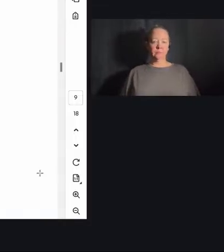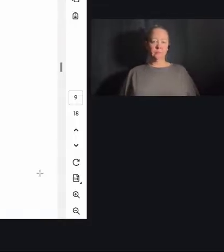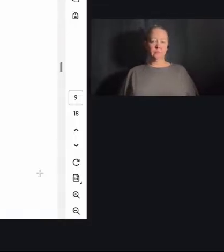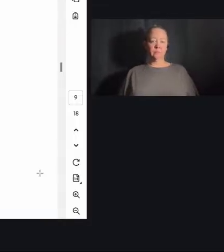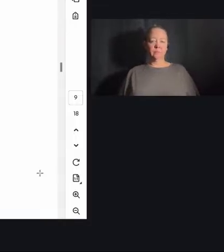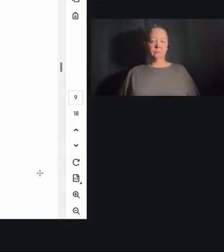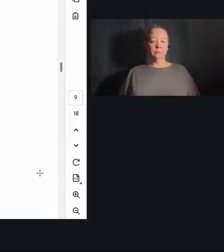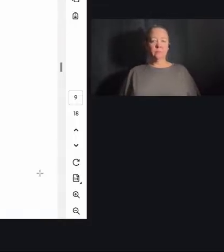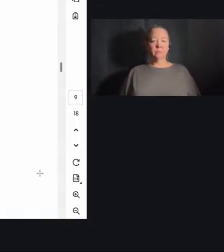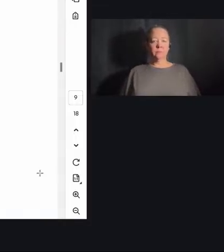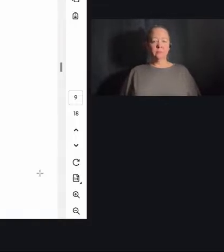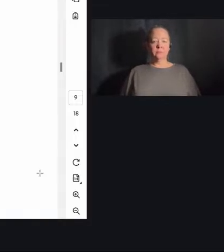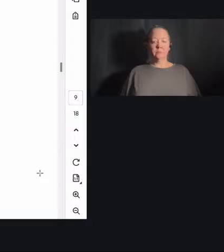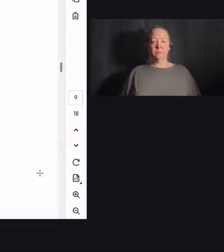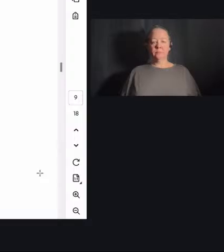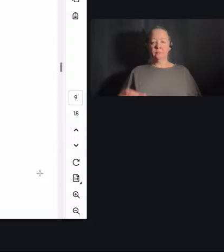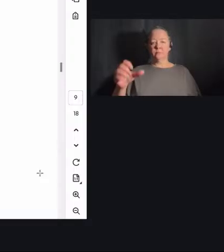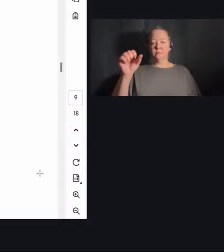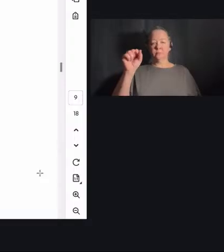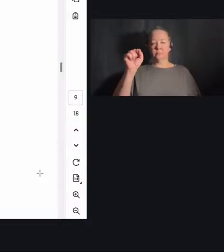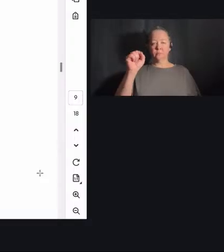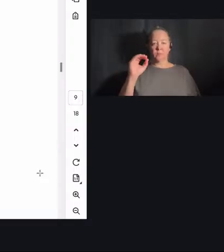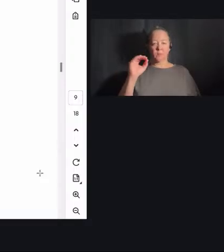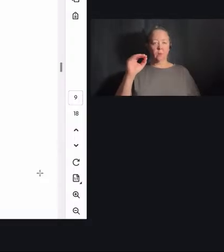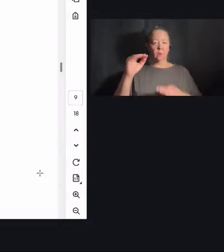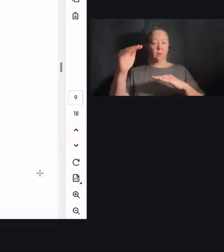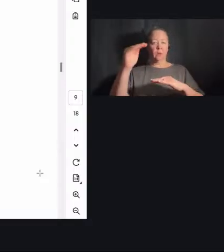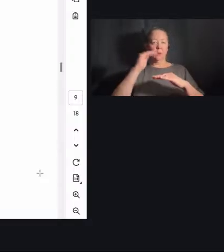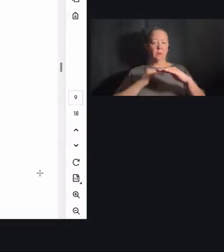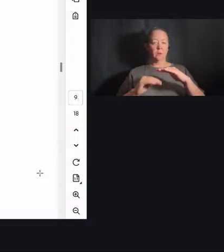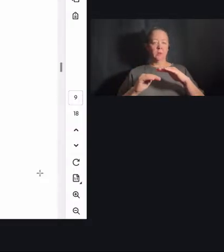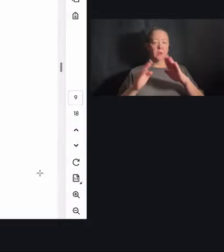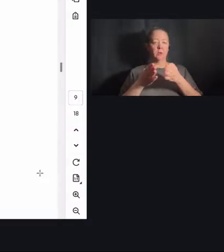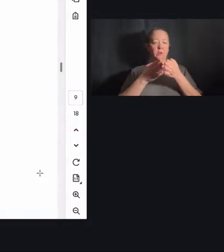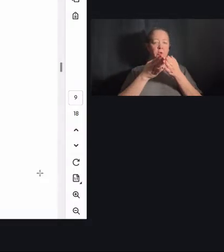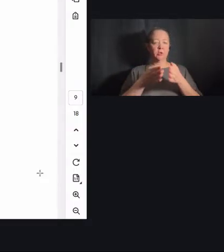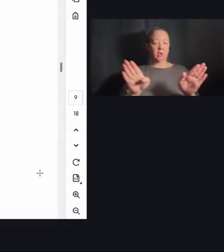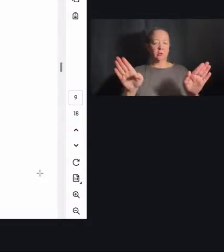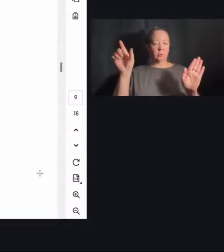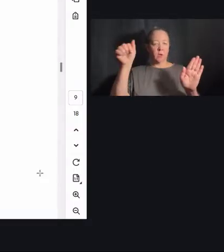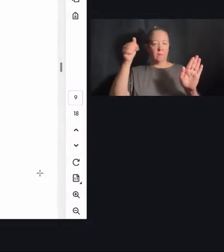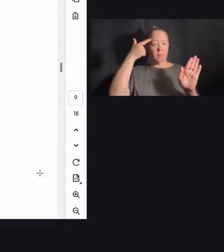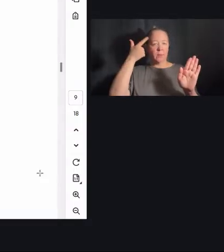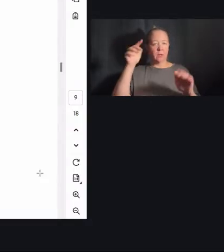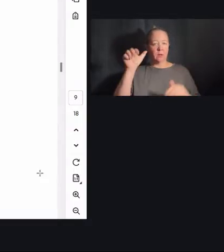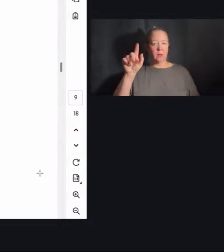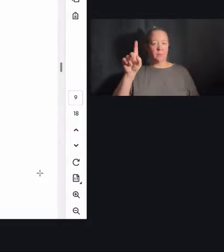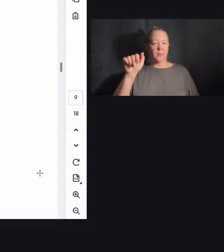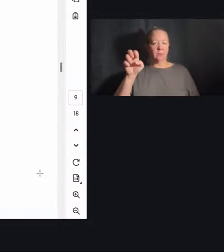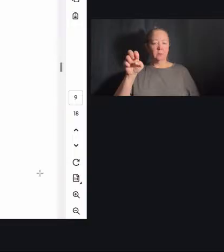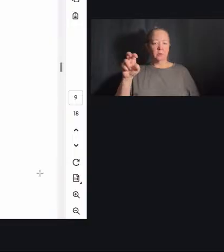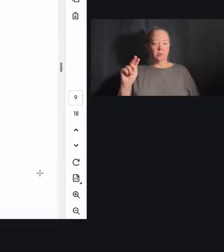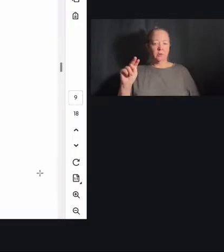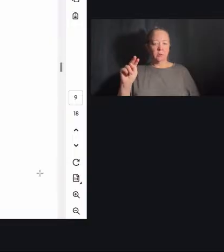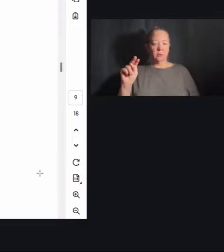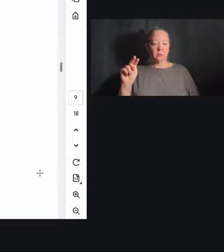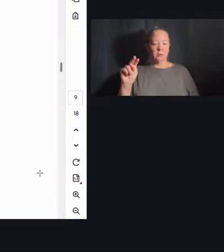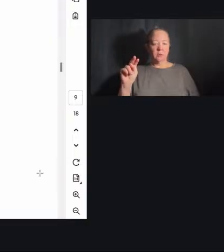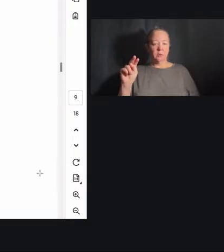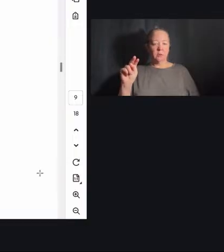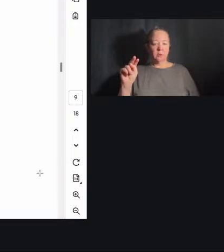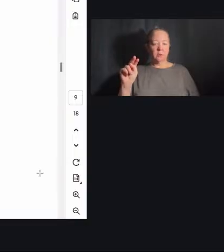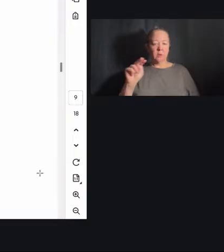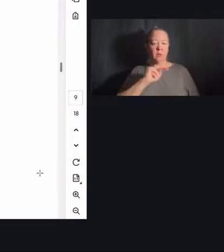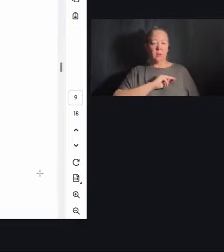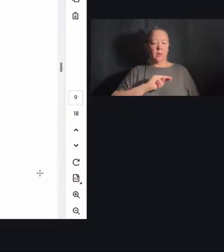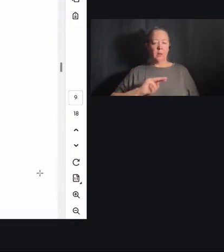So under the General Government Administration, Mayor and Council, under Personnel Services,